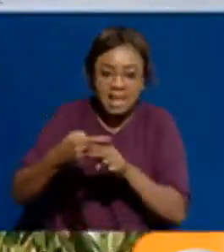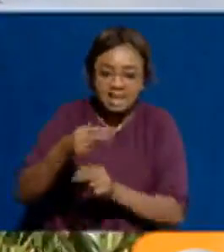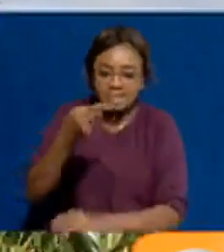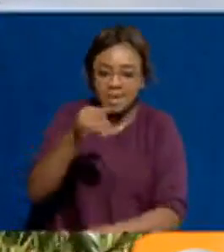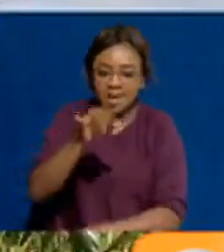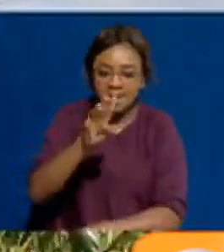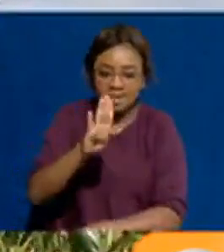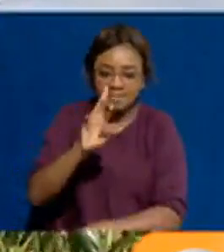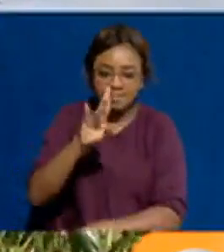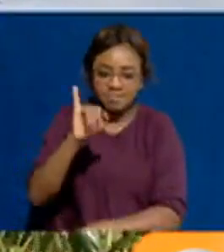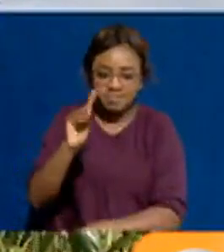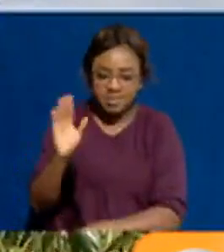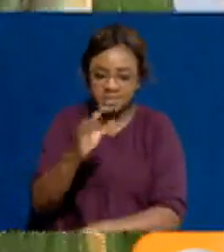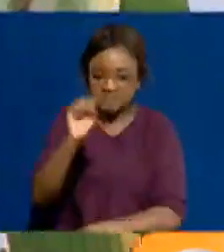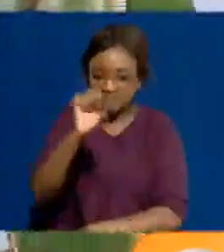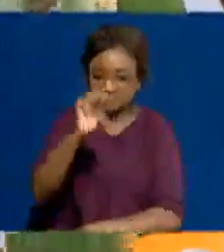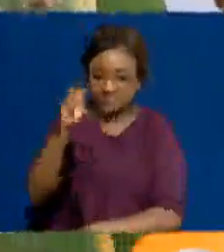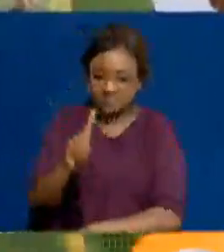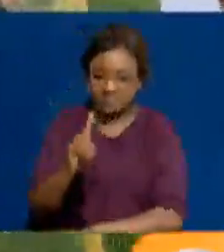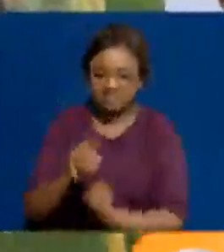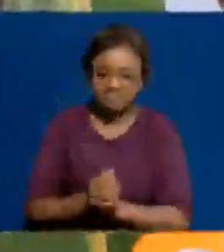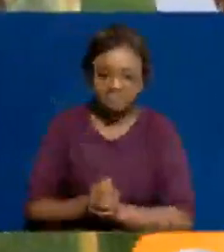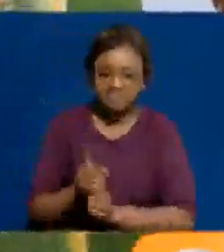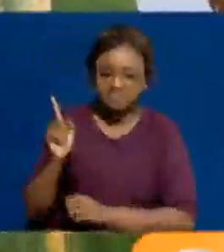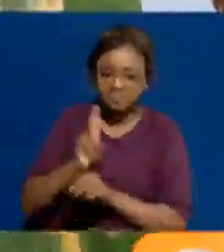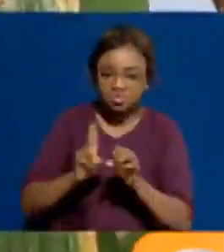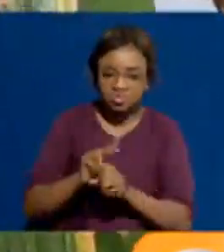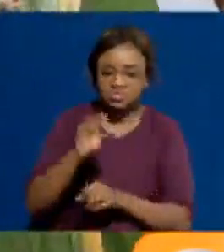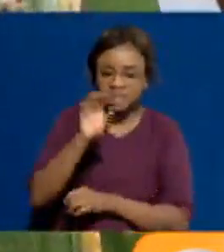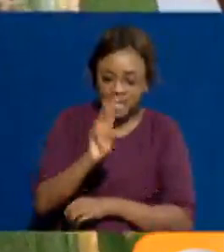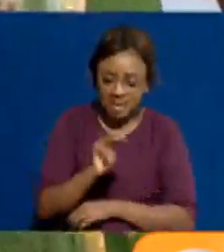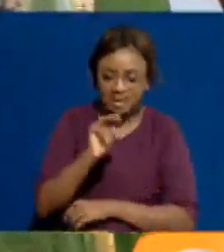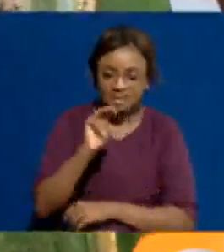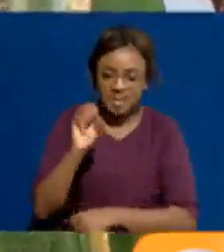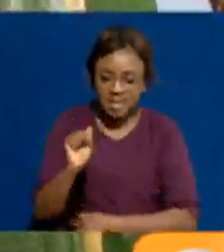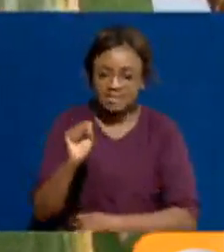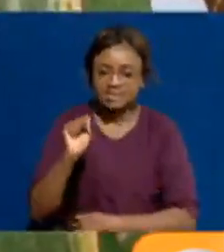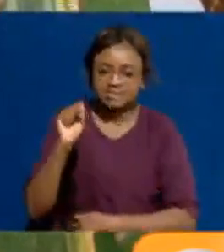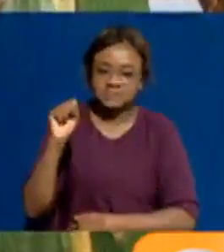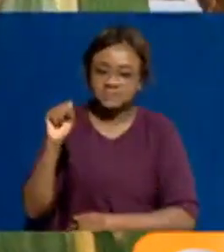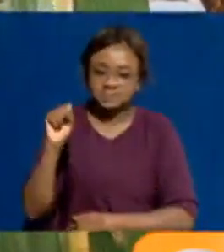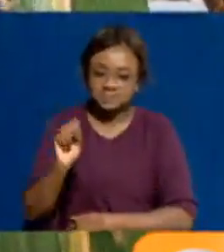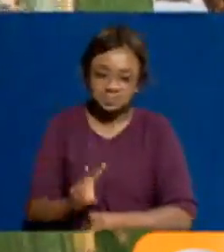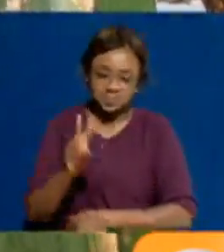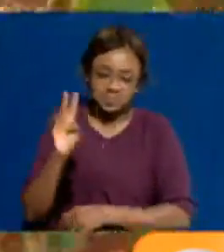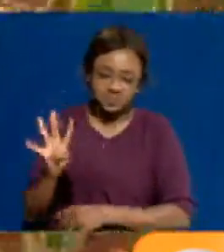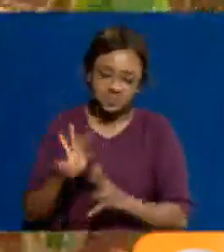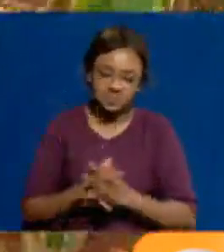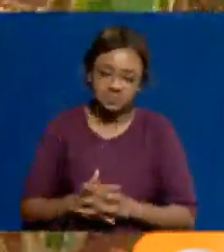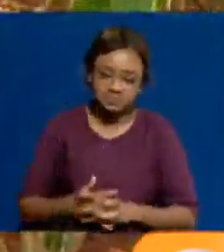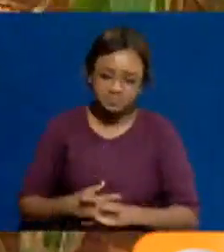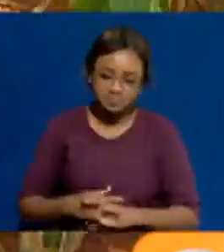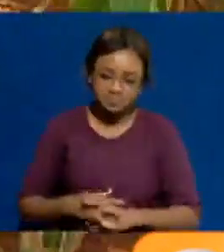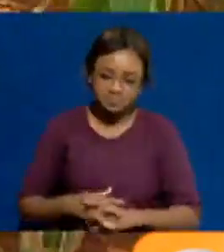technology uses a naturally occurring maize gene called MS44 in the hybrid maize seed production.